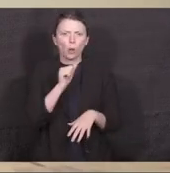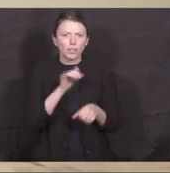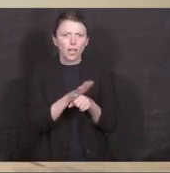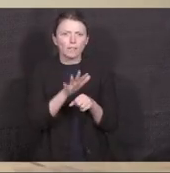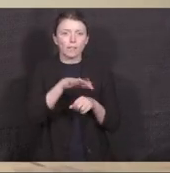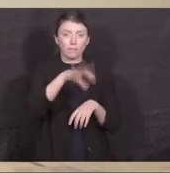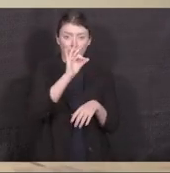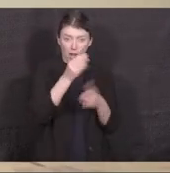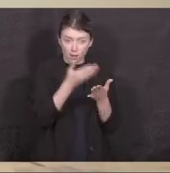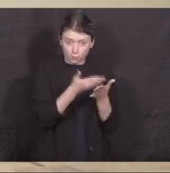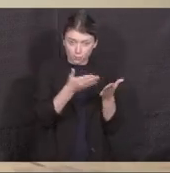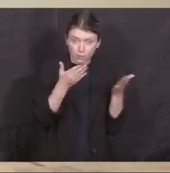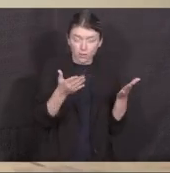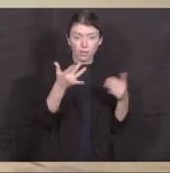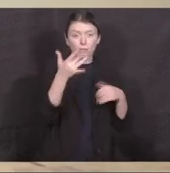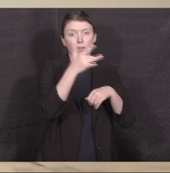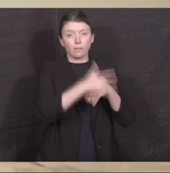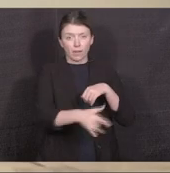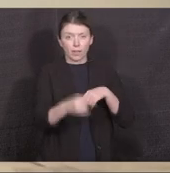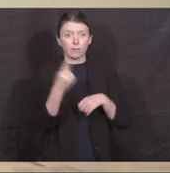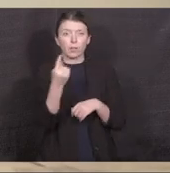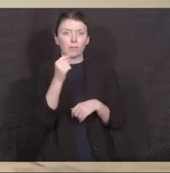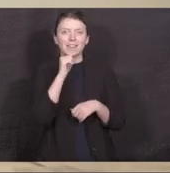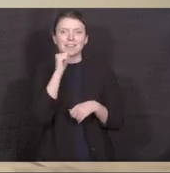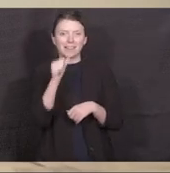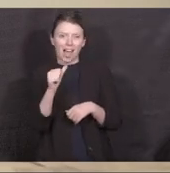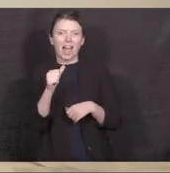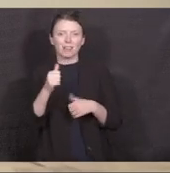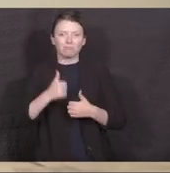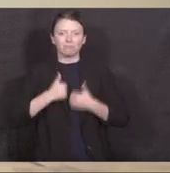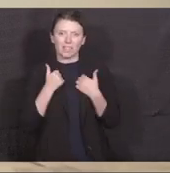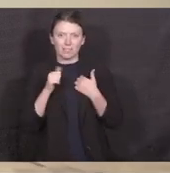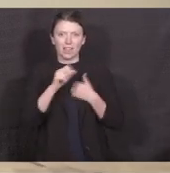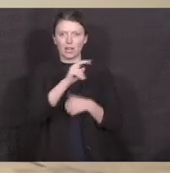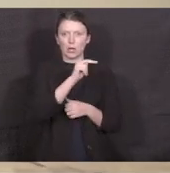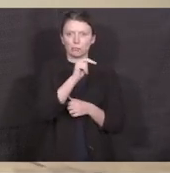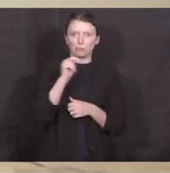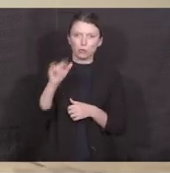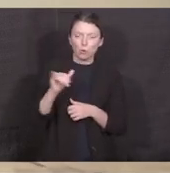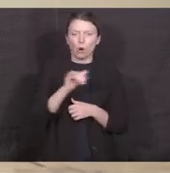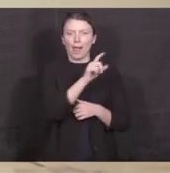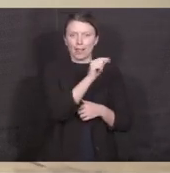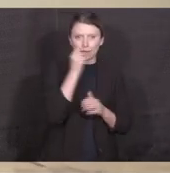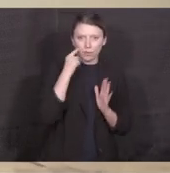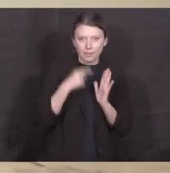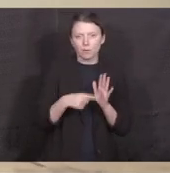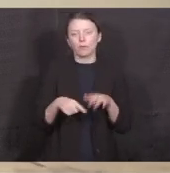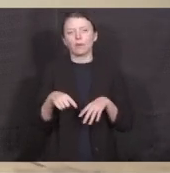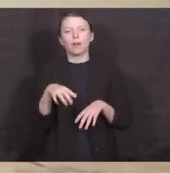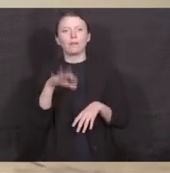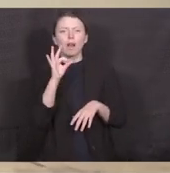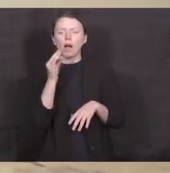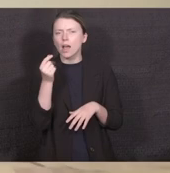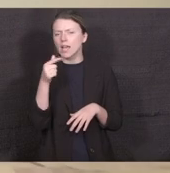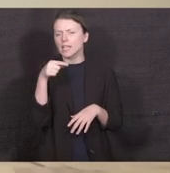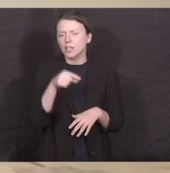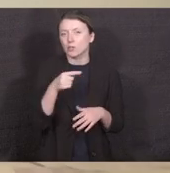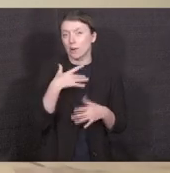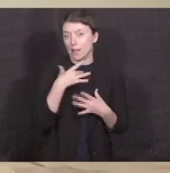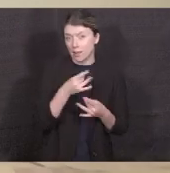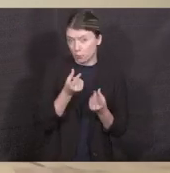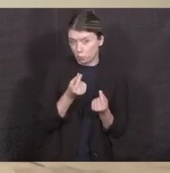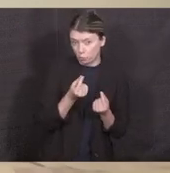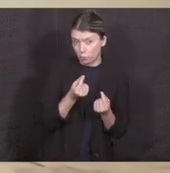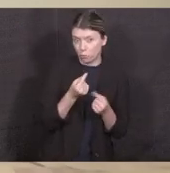that would be available to someone who's outside the bubble and just figure out, okay, so here's what I like to do. Here's what I'm good